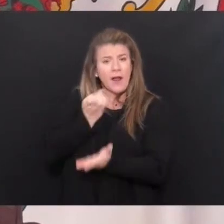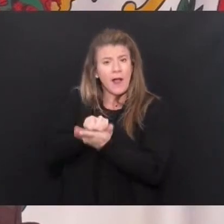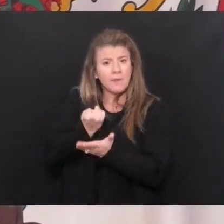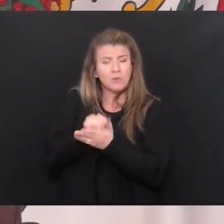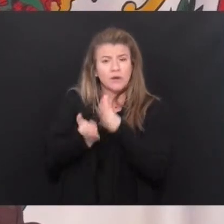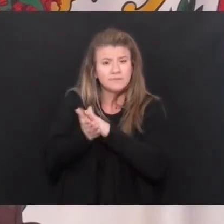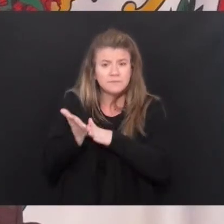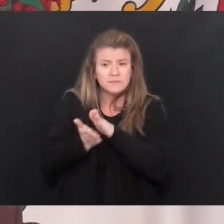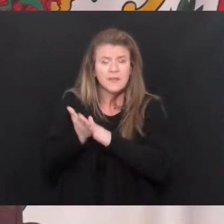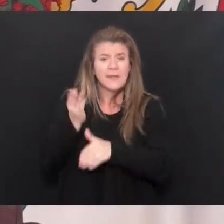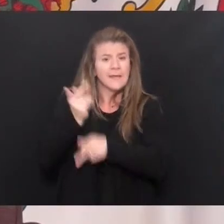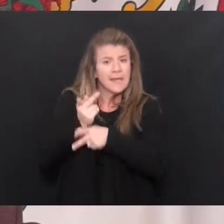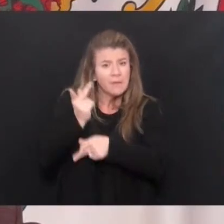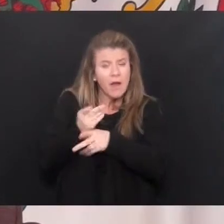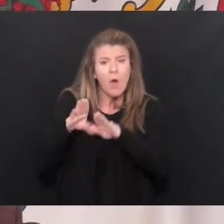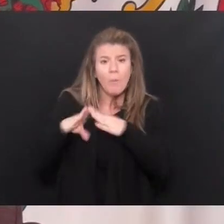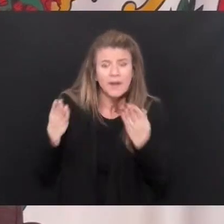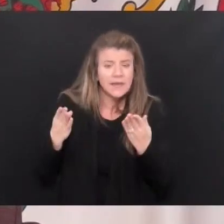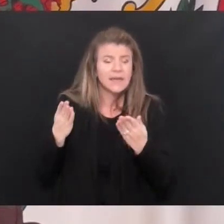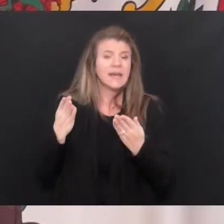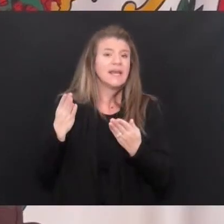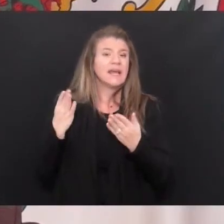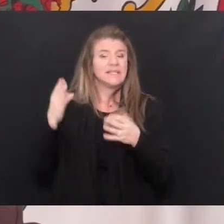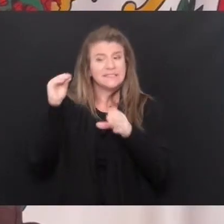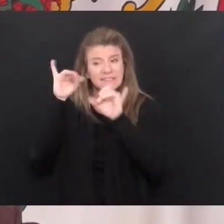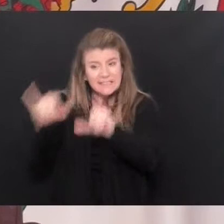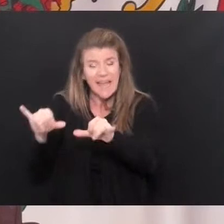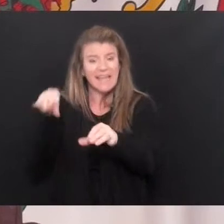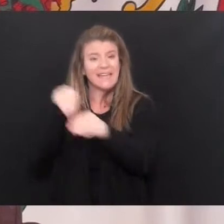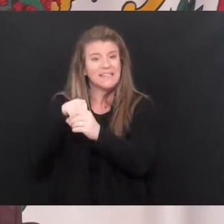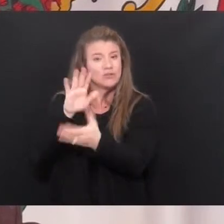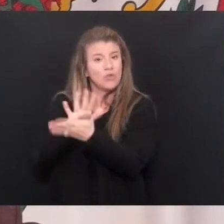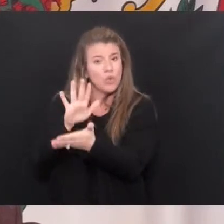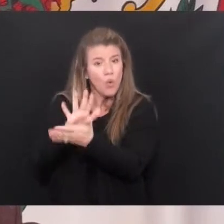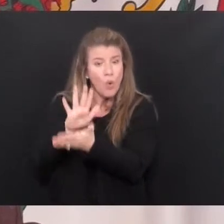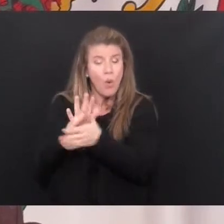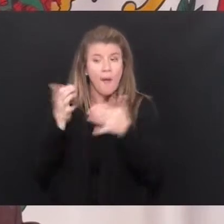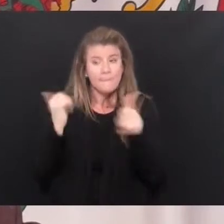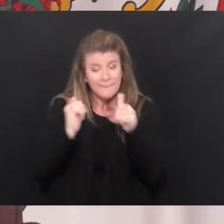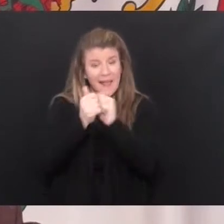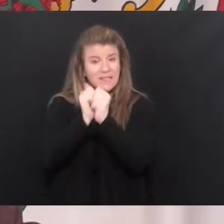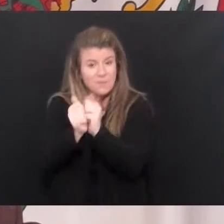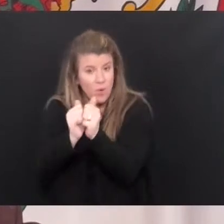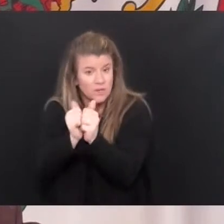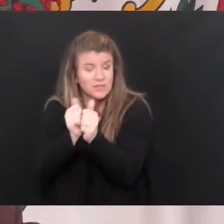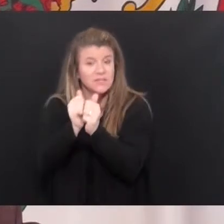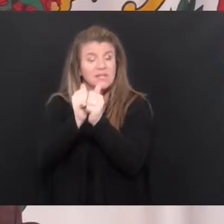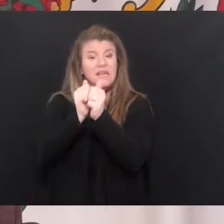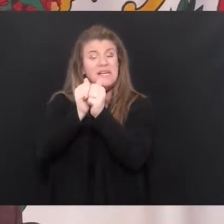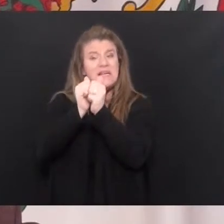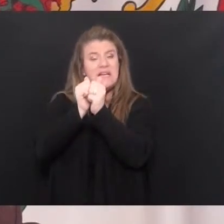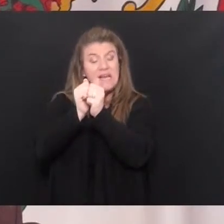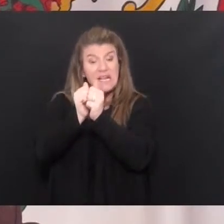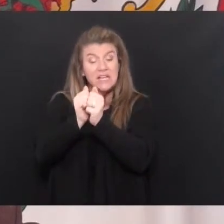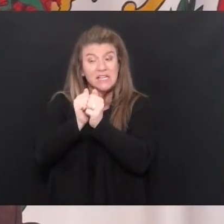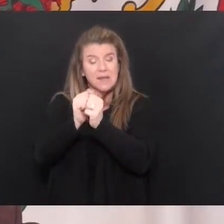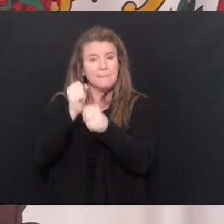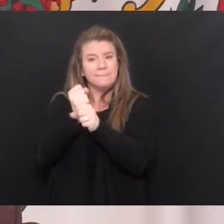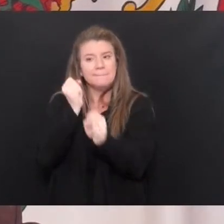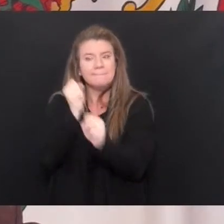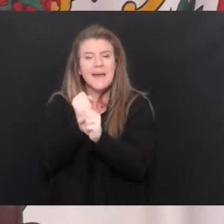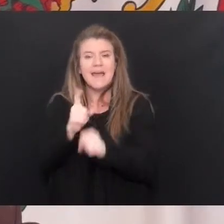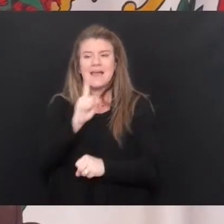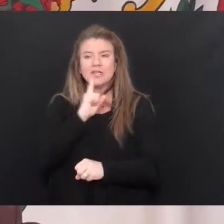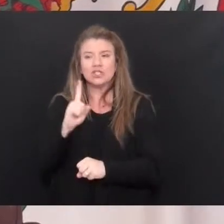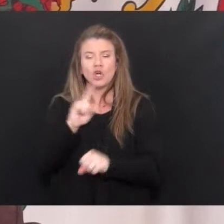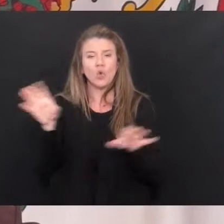keep ourselves open, to be in school, to be playing sports, to be absolutely doing the things